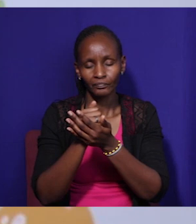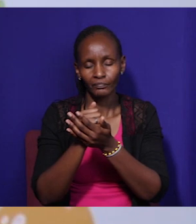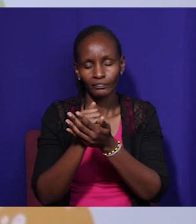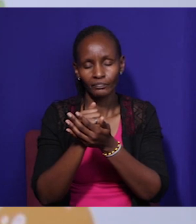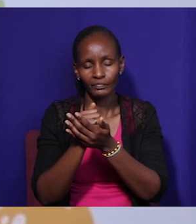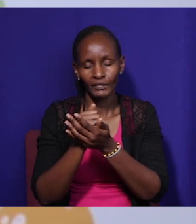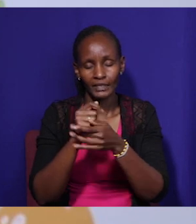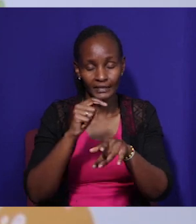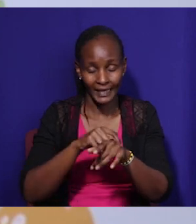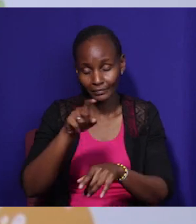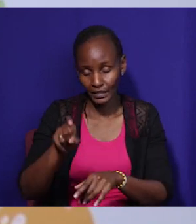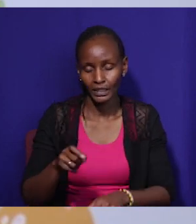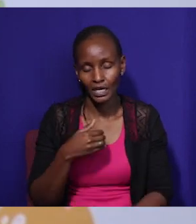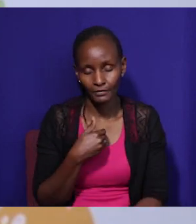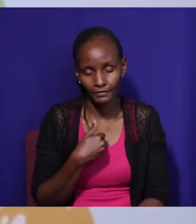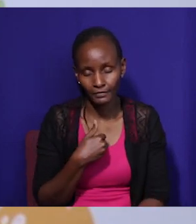when I am in need.